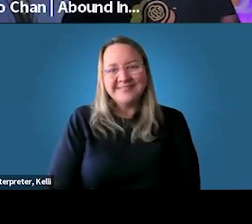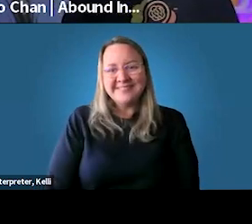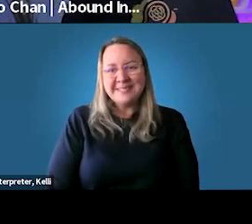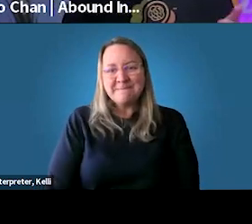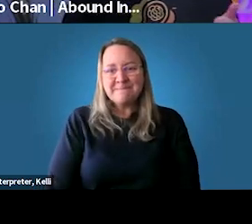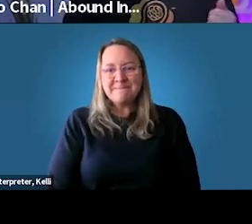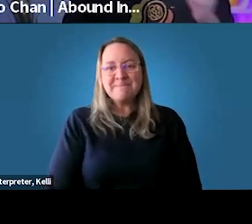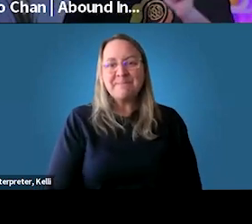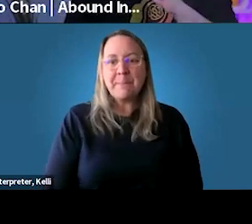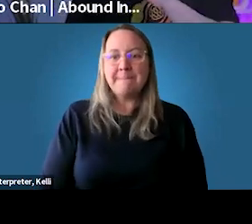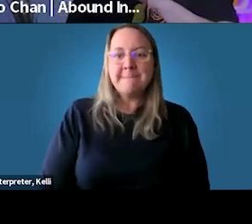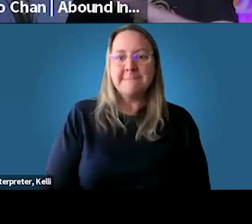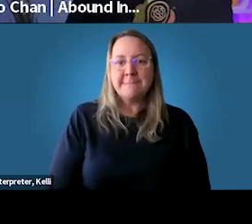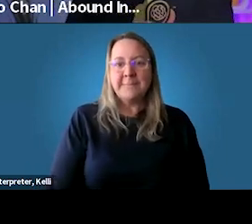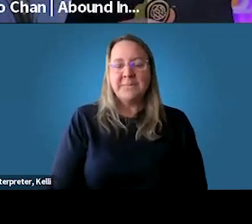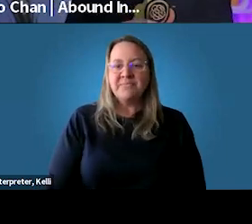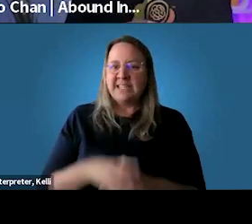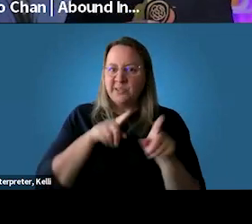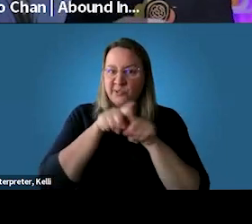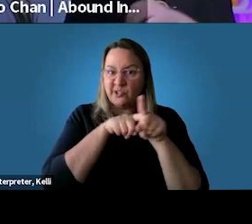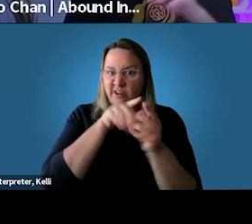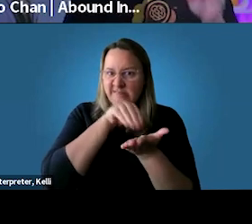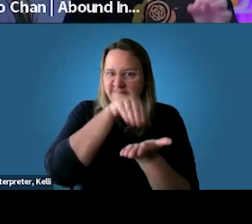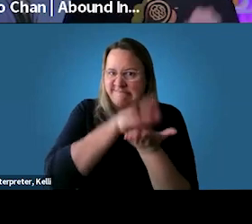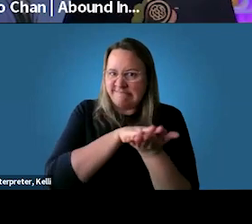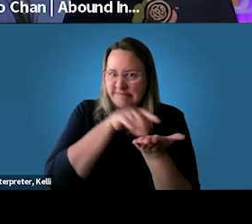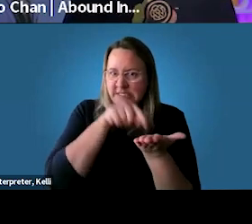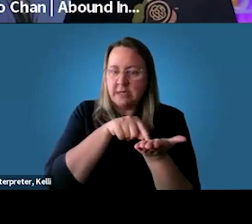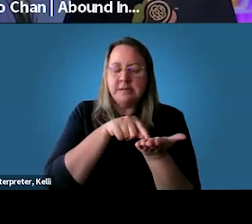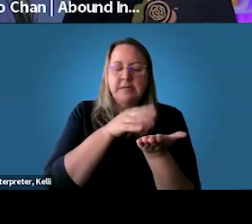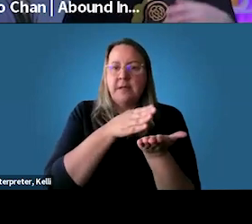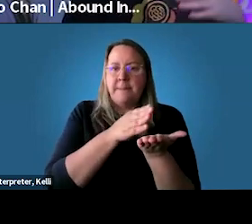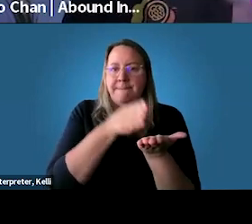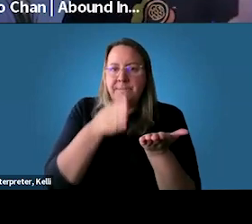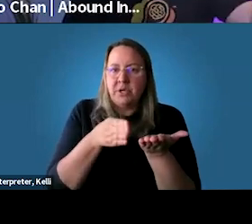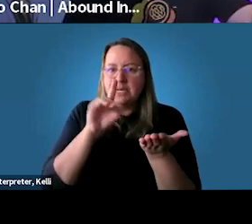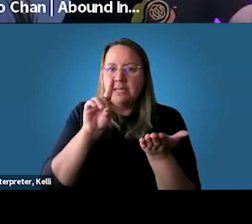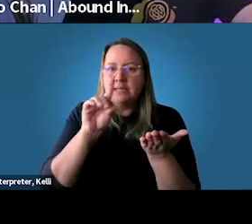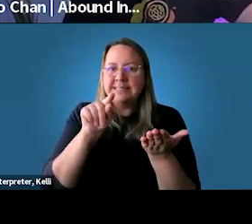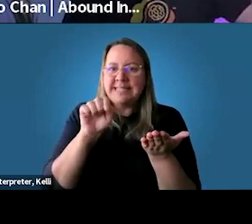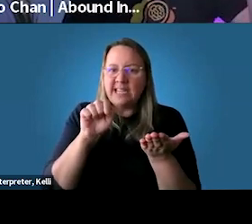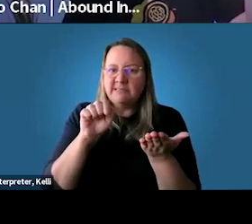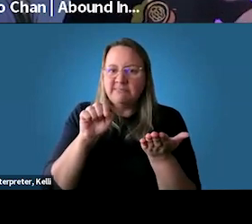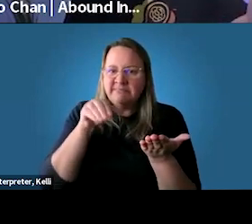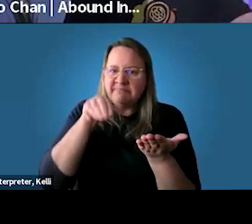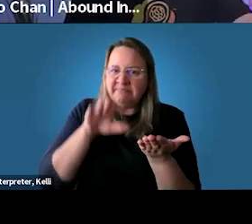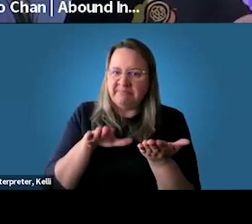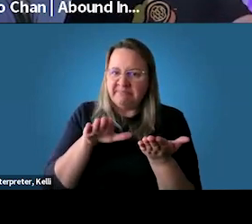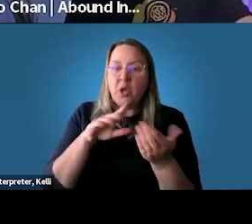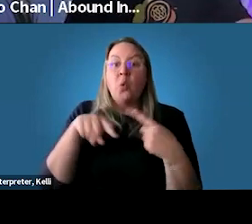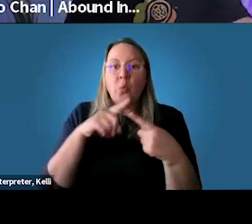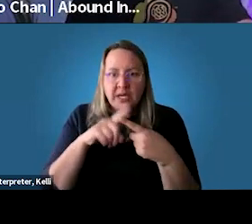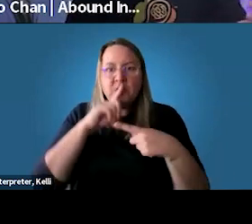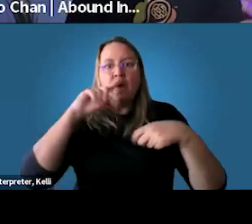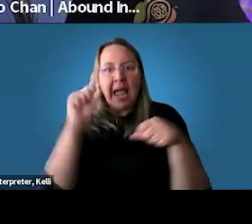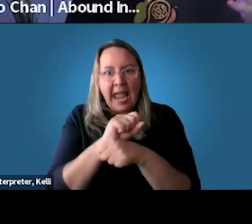Once you have done that, start that one thing. I want you to put a date on the sheet when you're going to actually